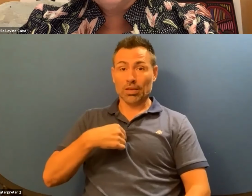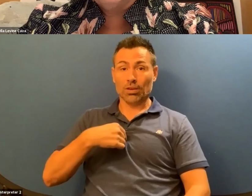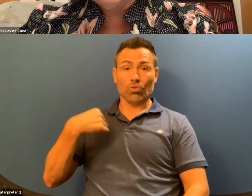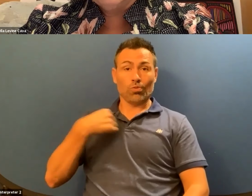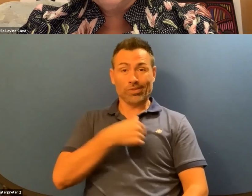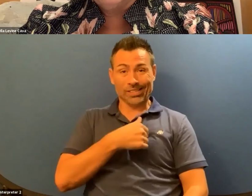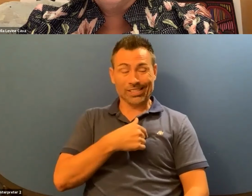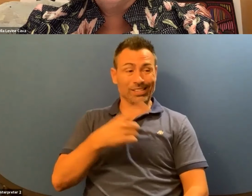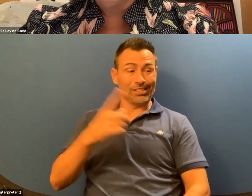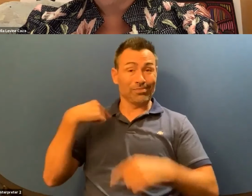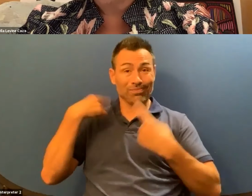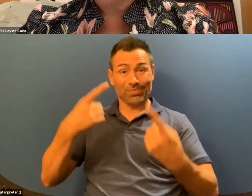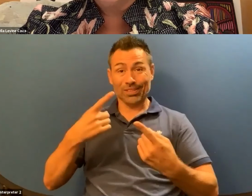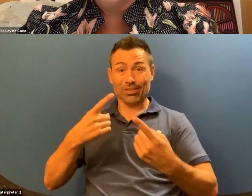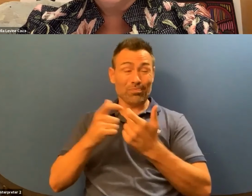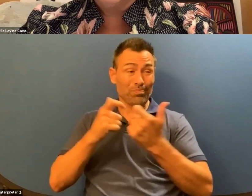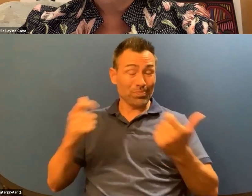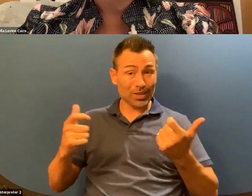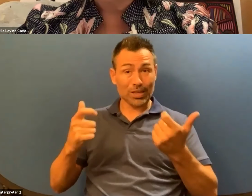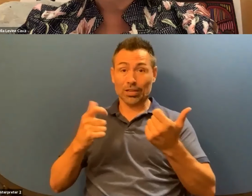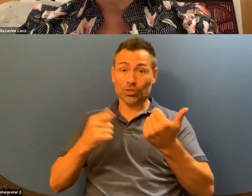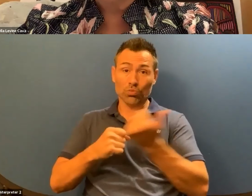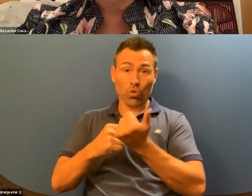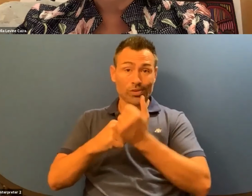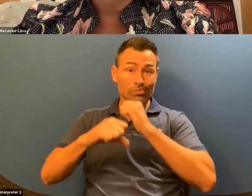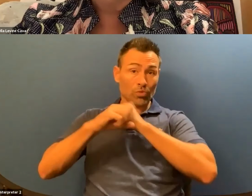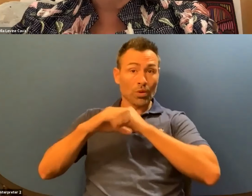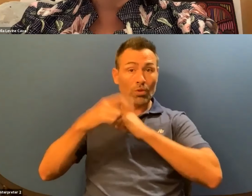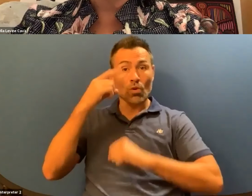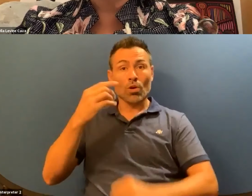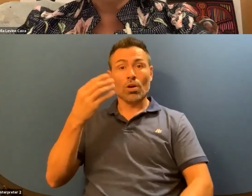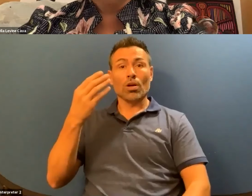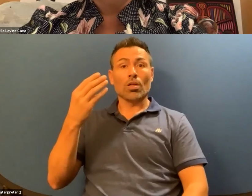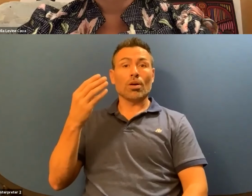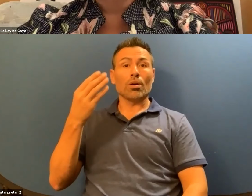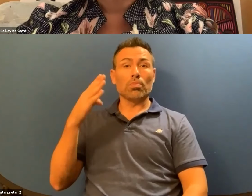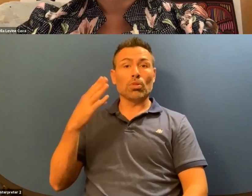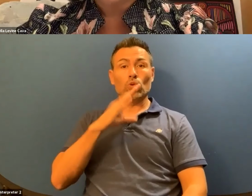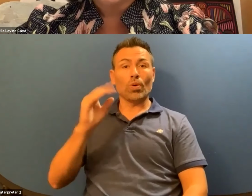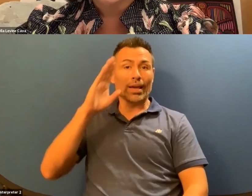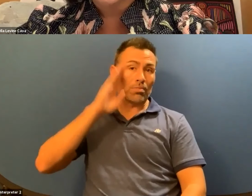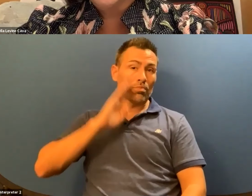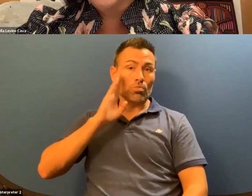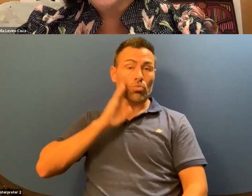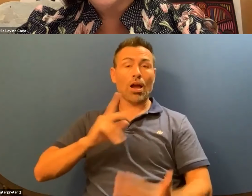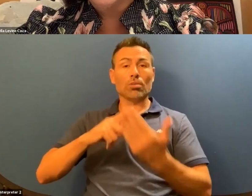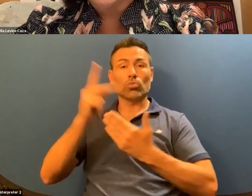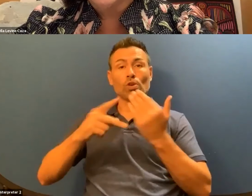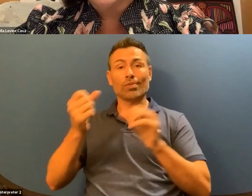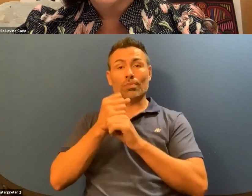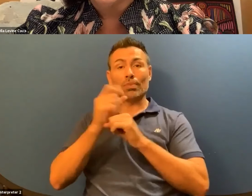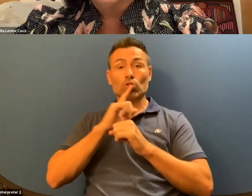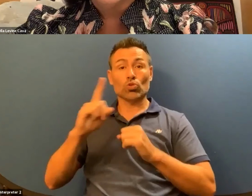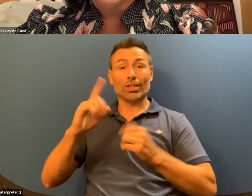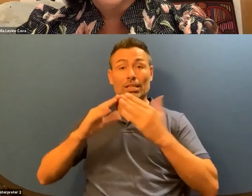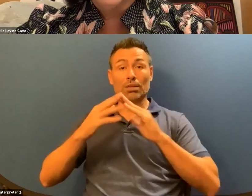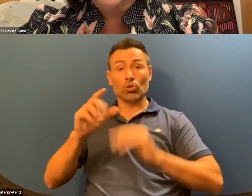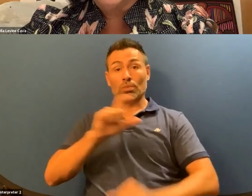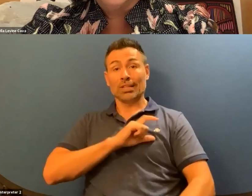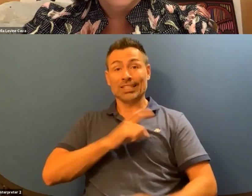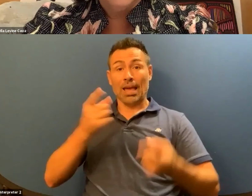promoter and supporter of the Blue and Brown program to make sure that the community policing in our community is done the right